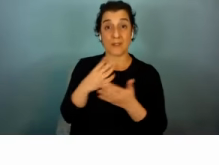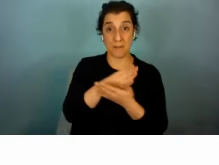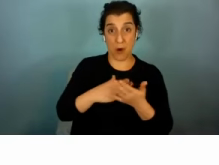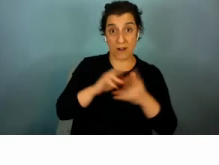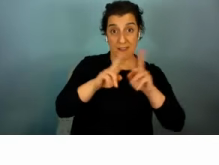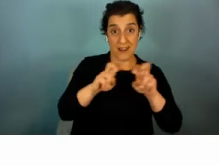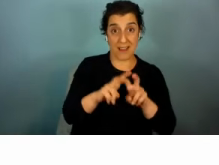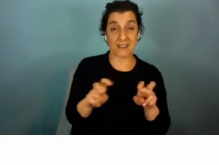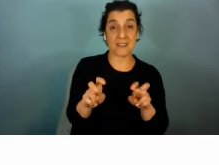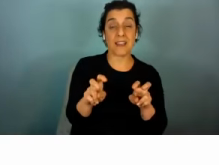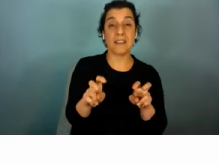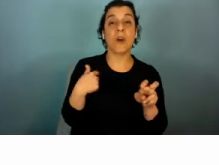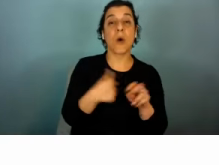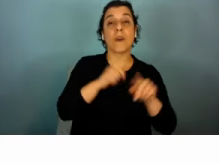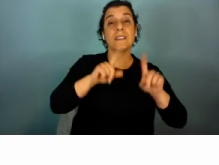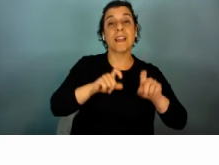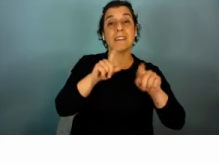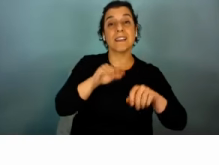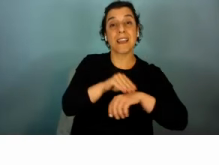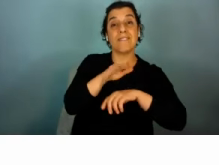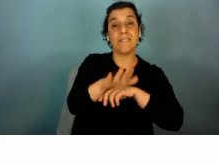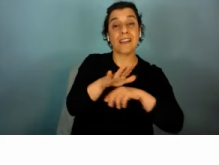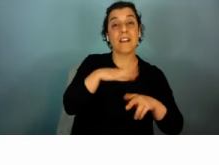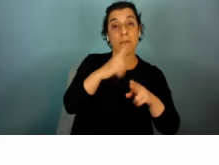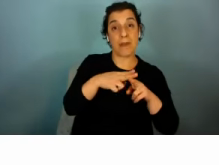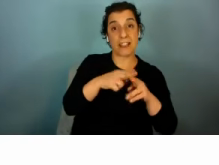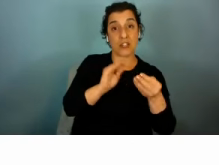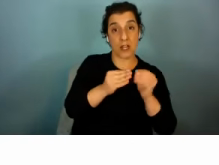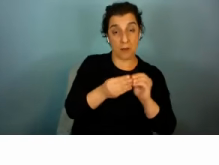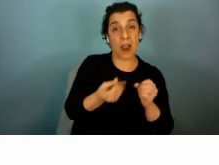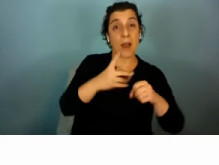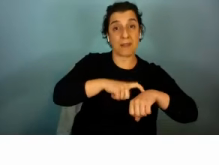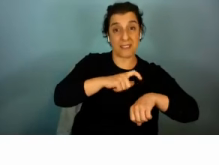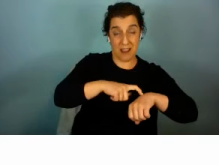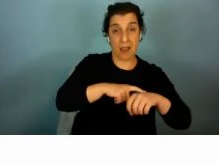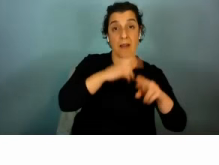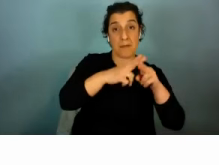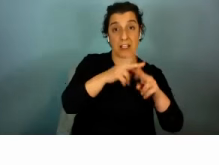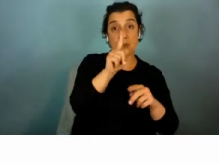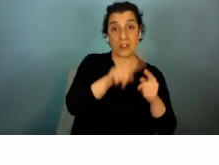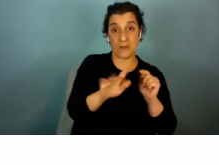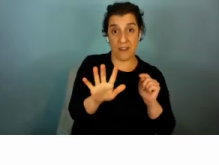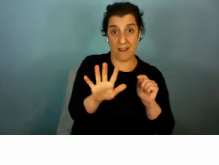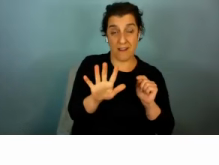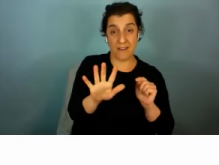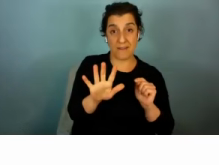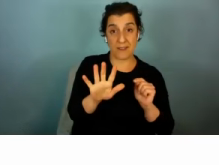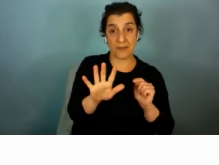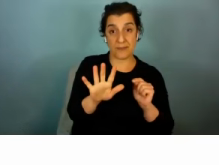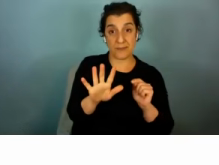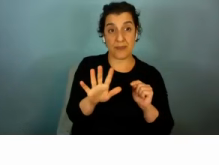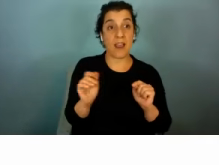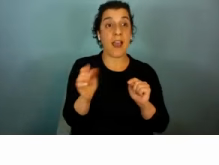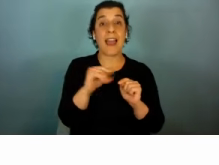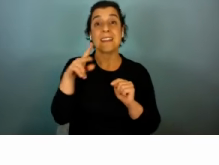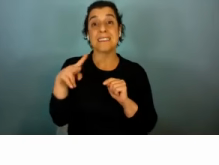analysis, we tested the effect of mention number, looking specifically at mentions 1 through 5. And in